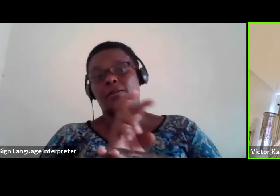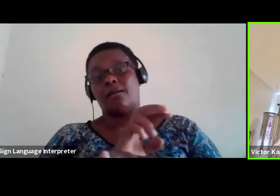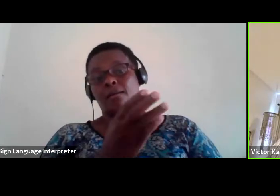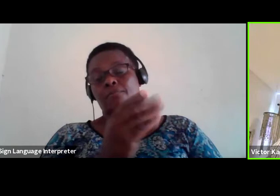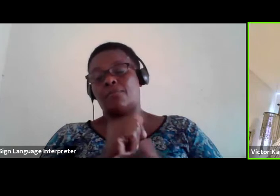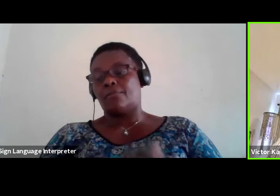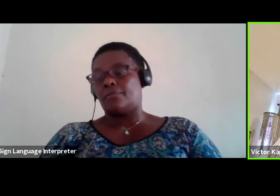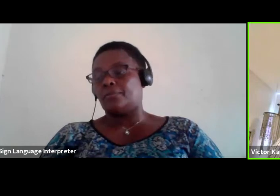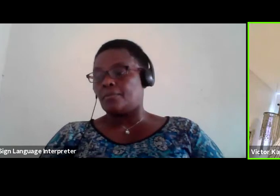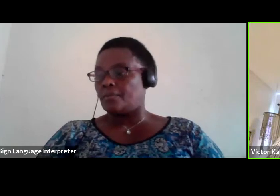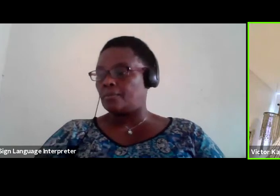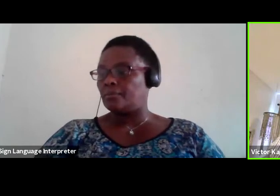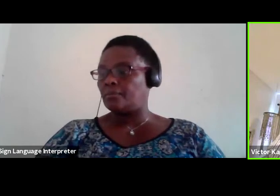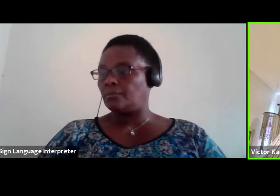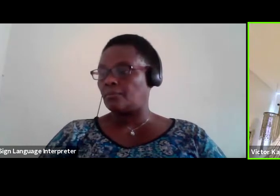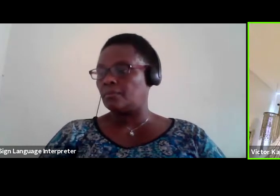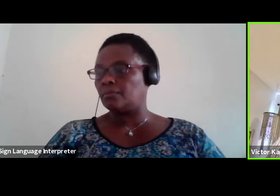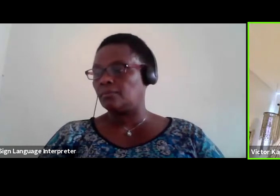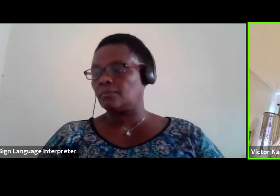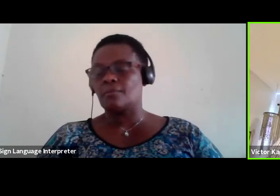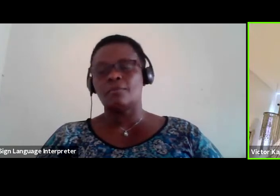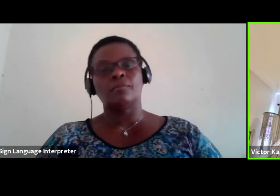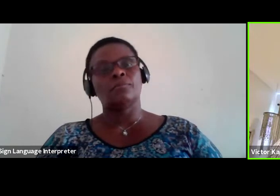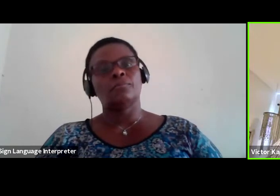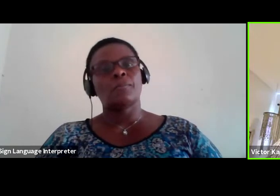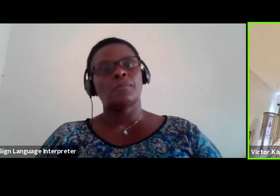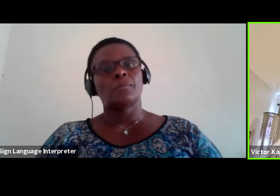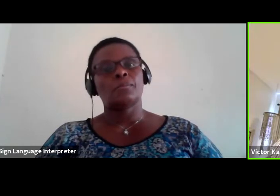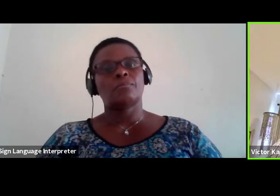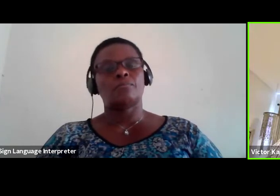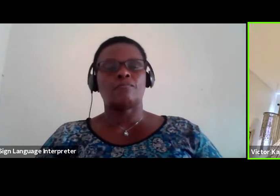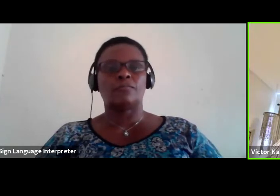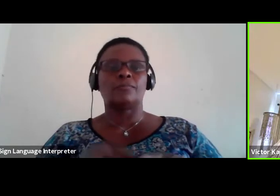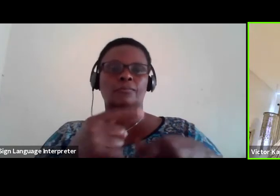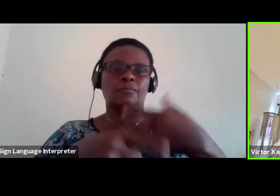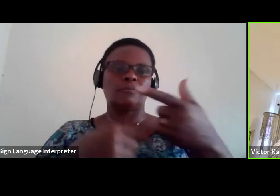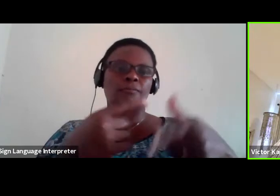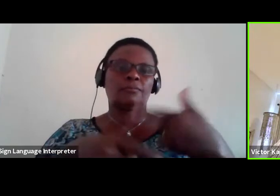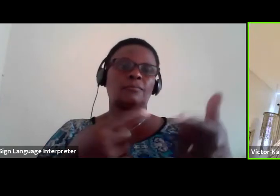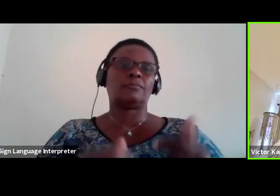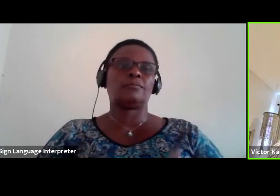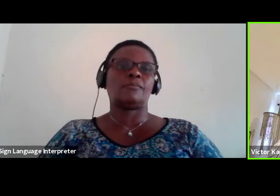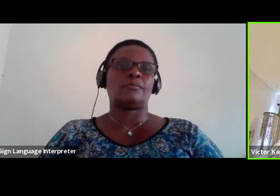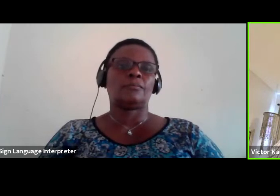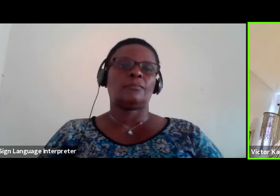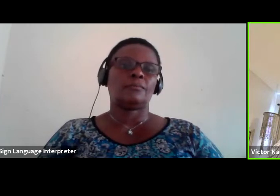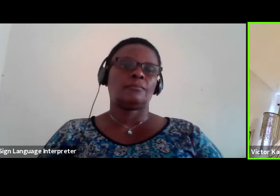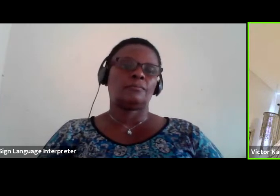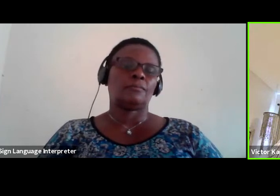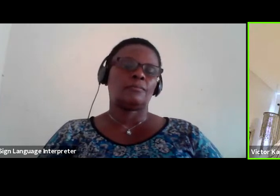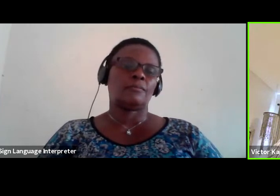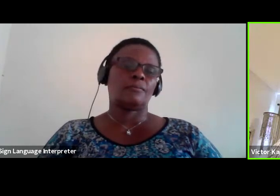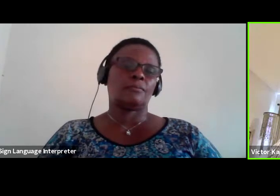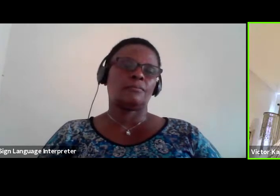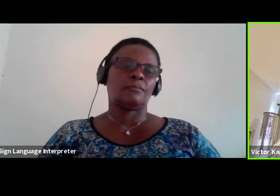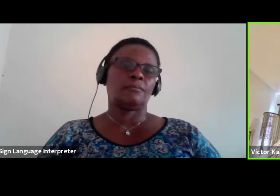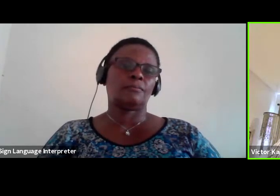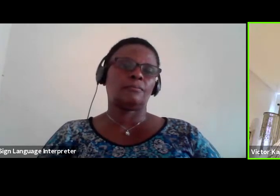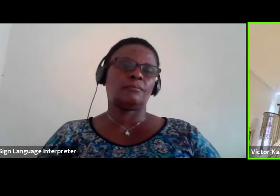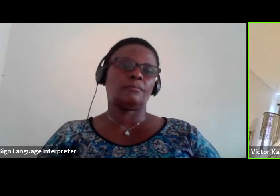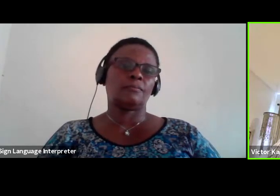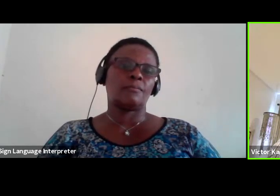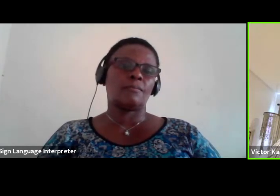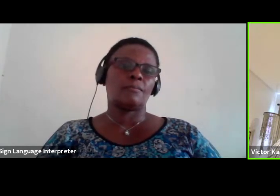has curtailed or continues to curtail rights such as freedom of expression, opinion, access